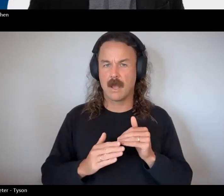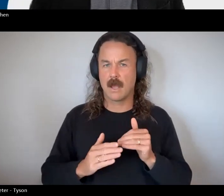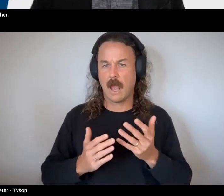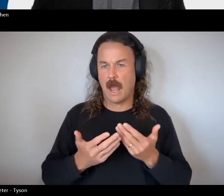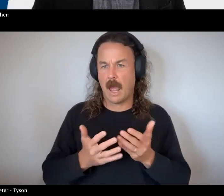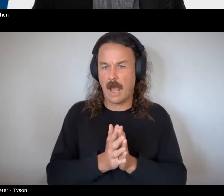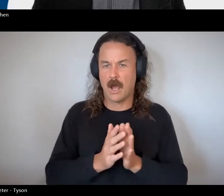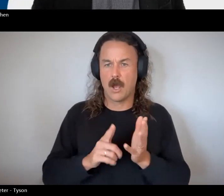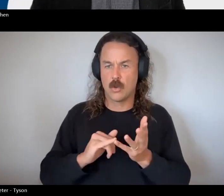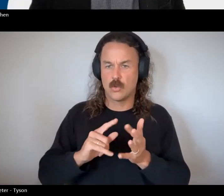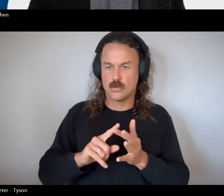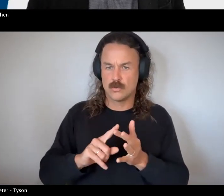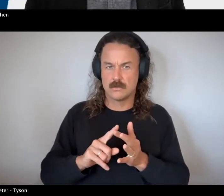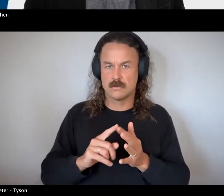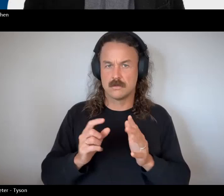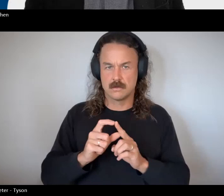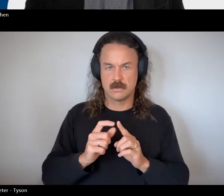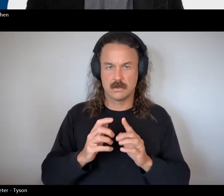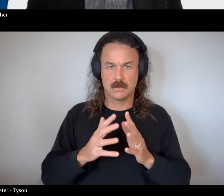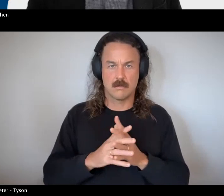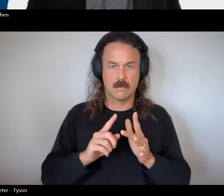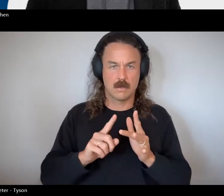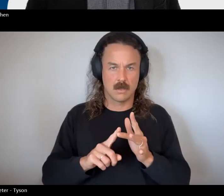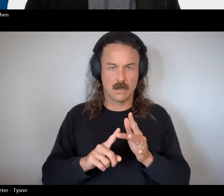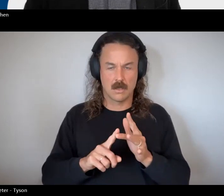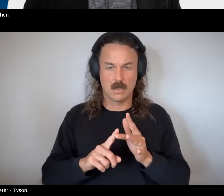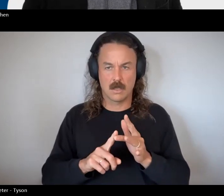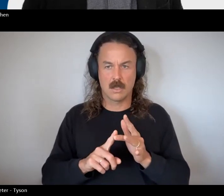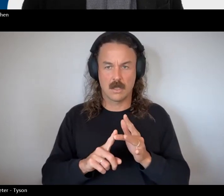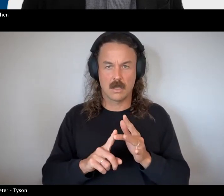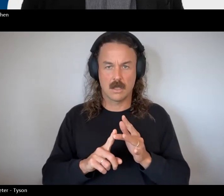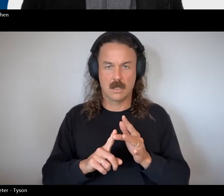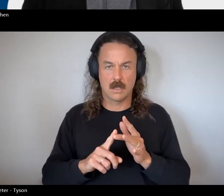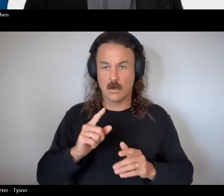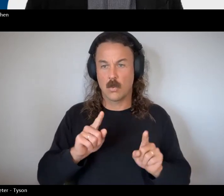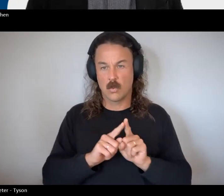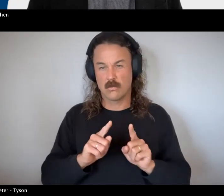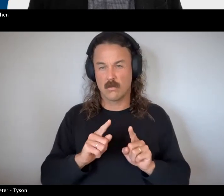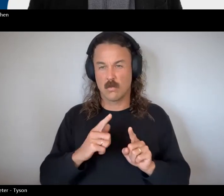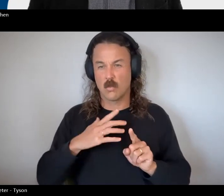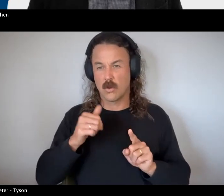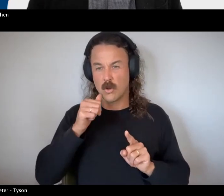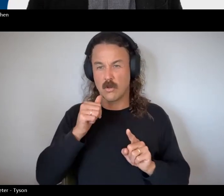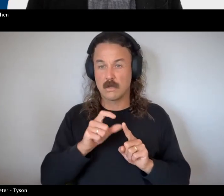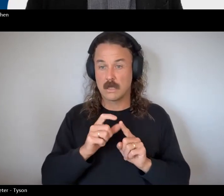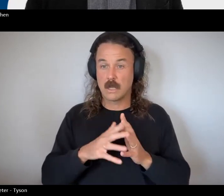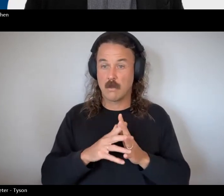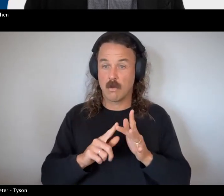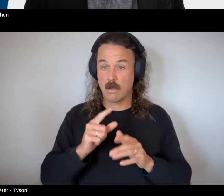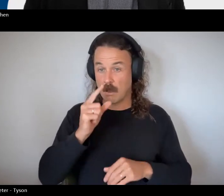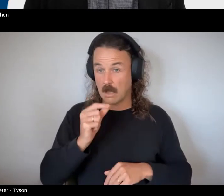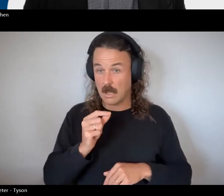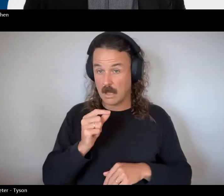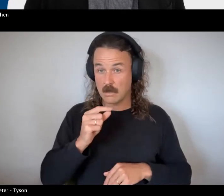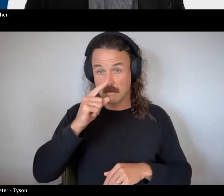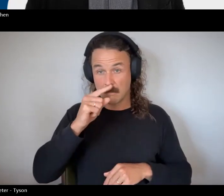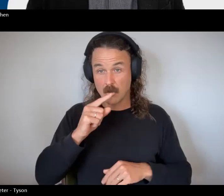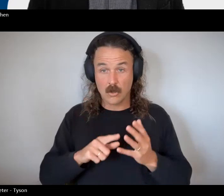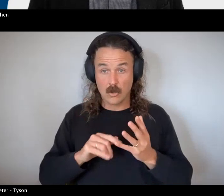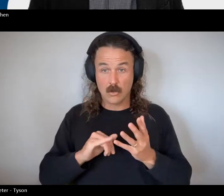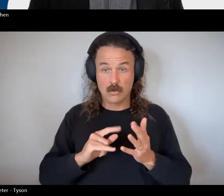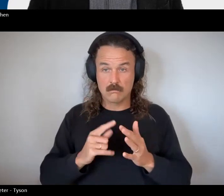and also potentially, can the DWI be used in people who might have a temporary disability, or people who